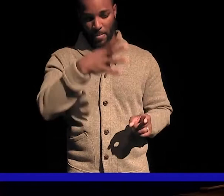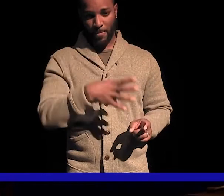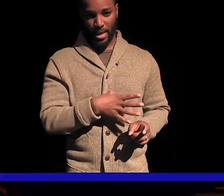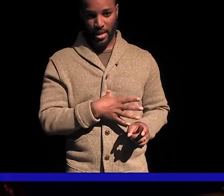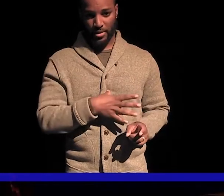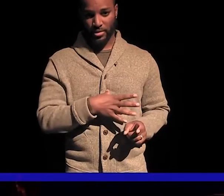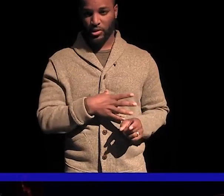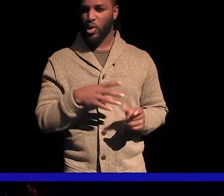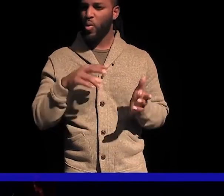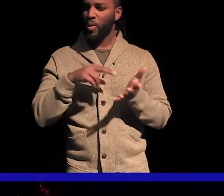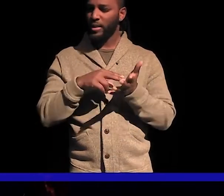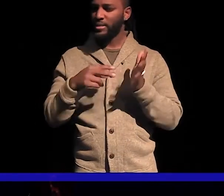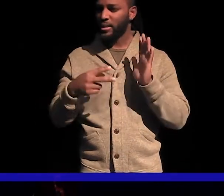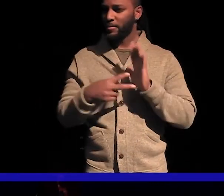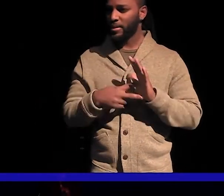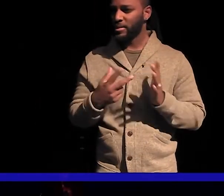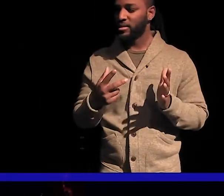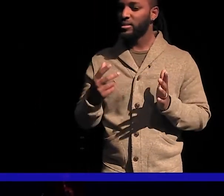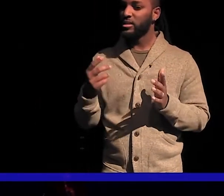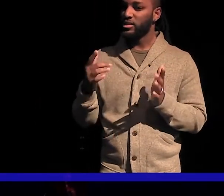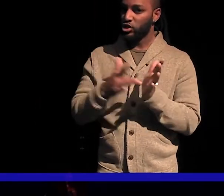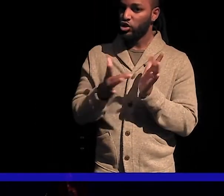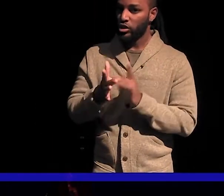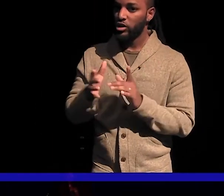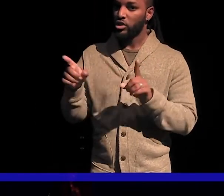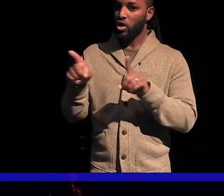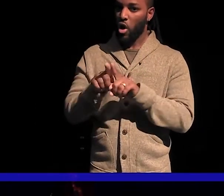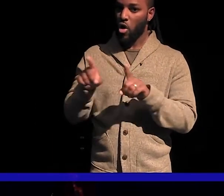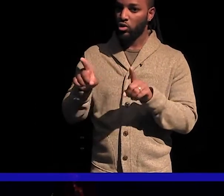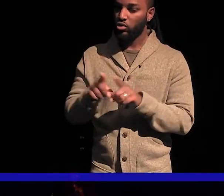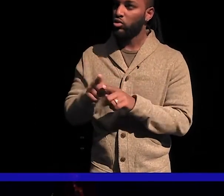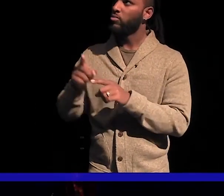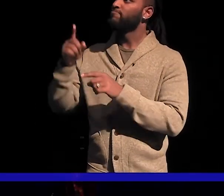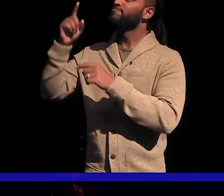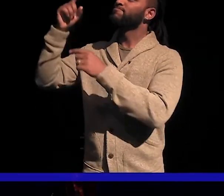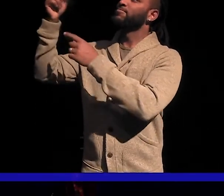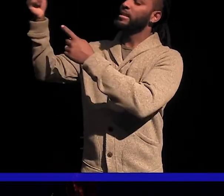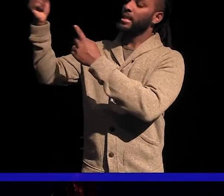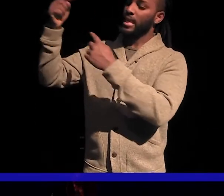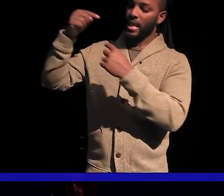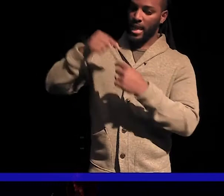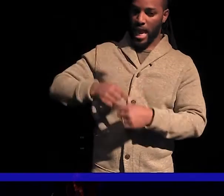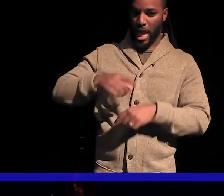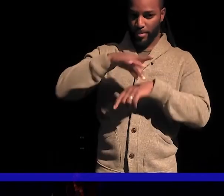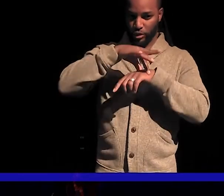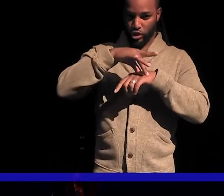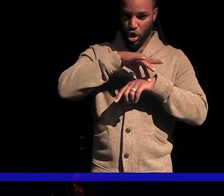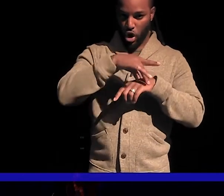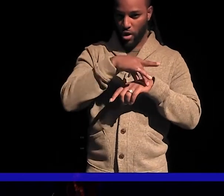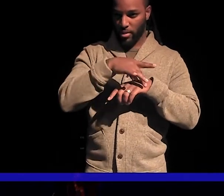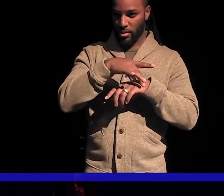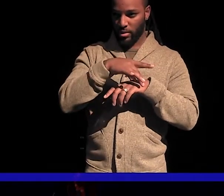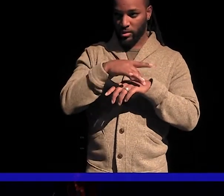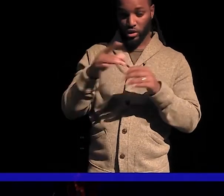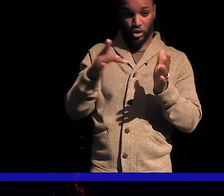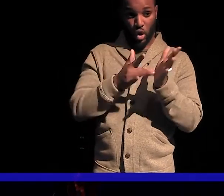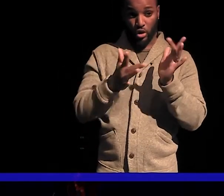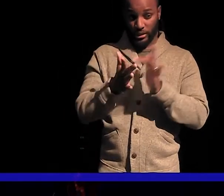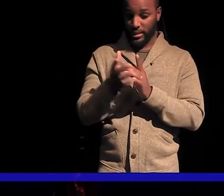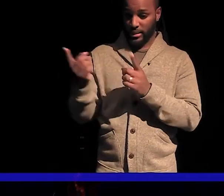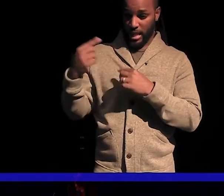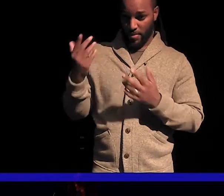what does it mean but that he had also descended into the lower regions of the earth? He who descended is the one who